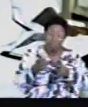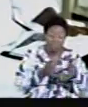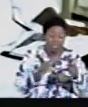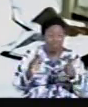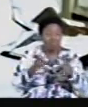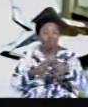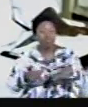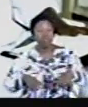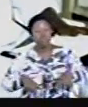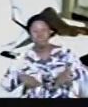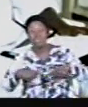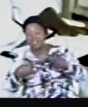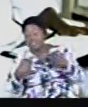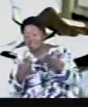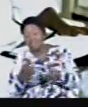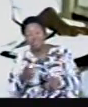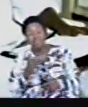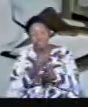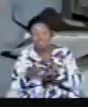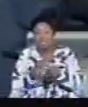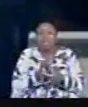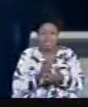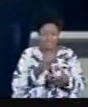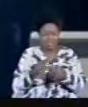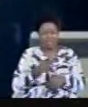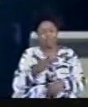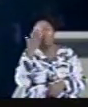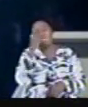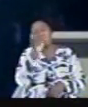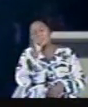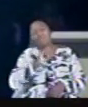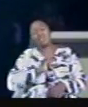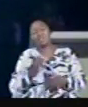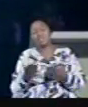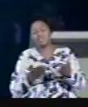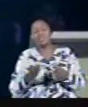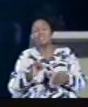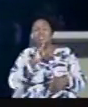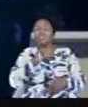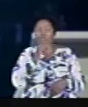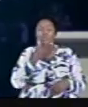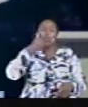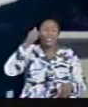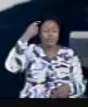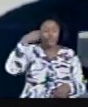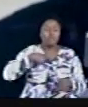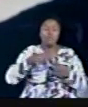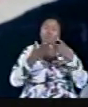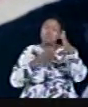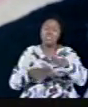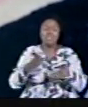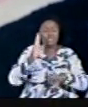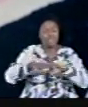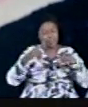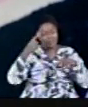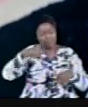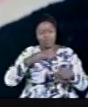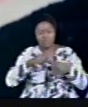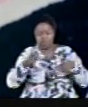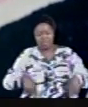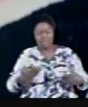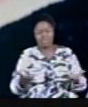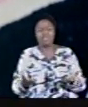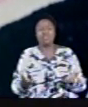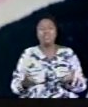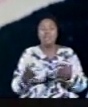it's like, why am I here? Is it not better to be up there than to be down there? And then